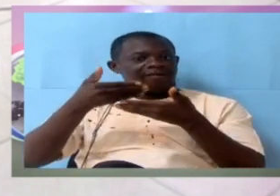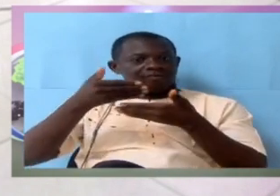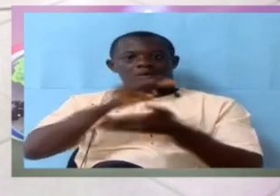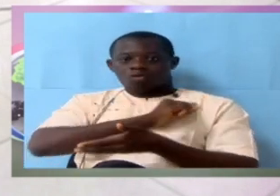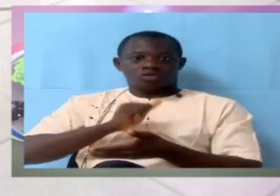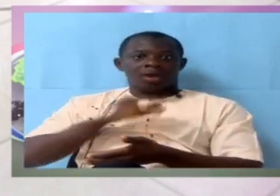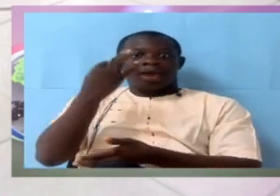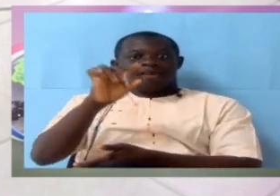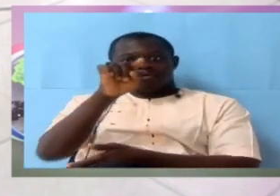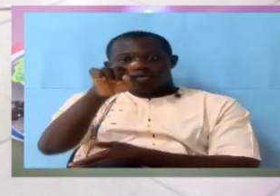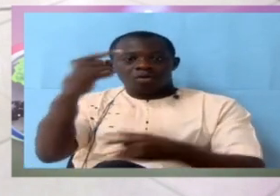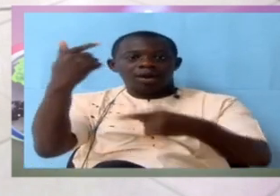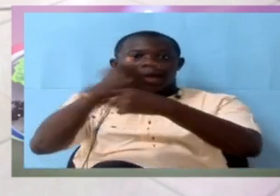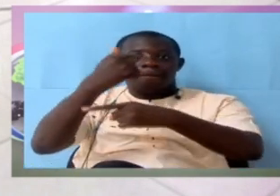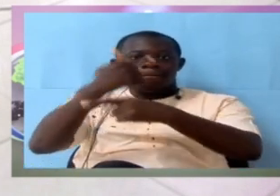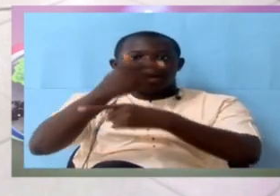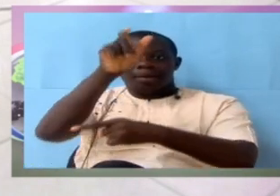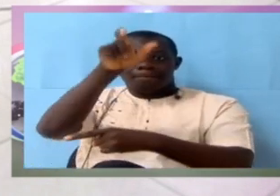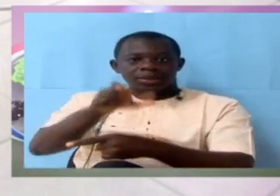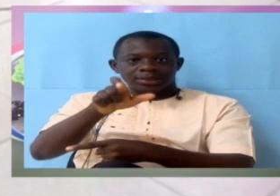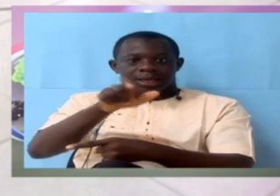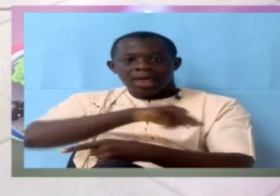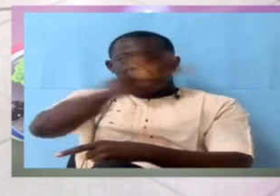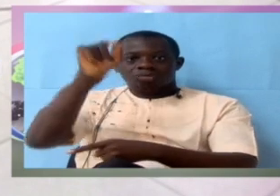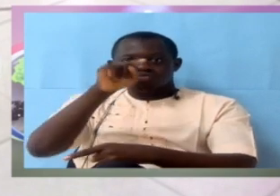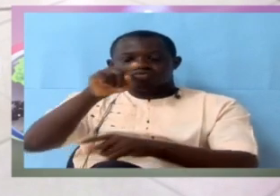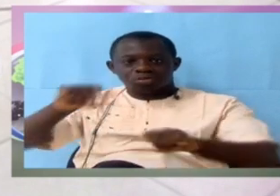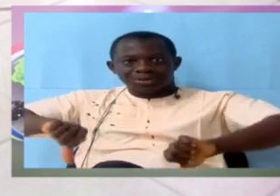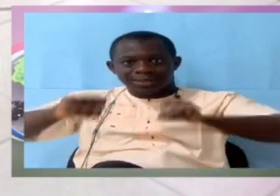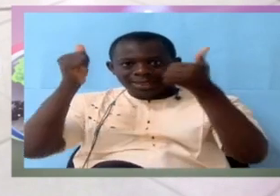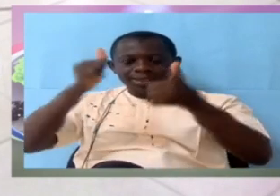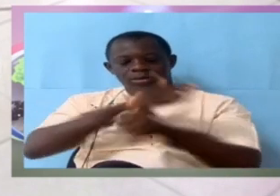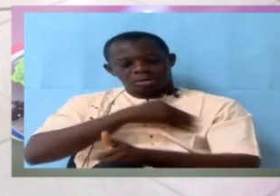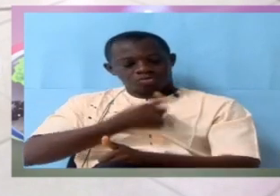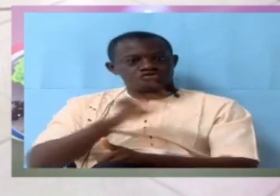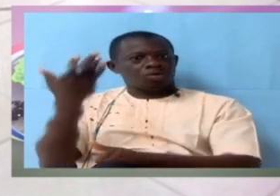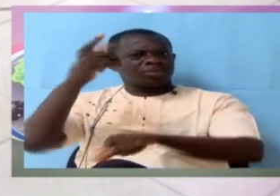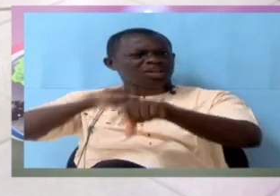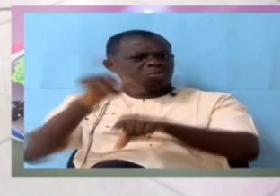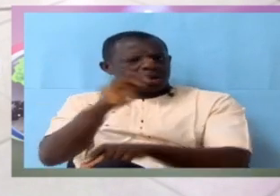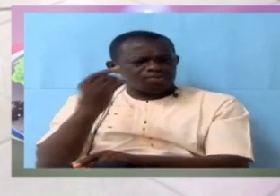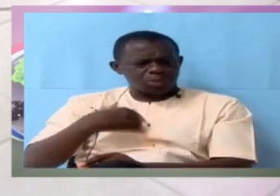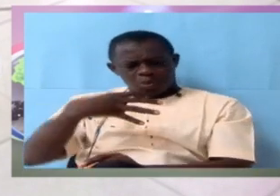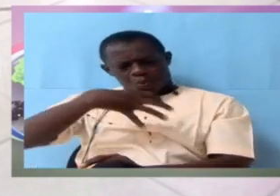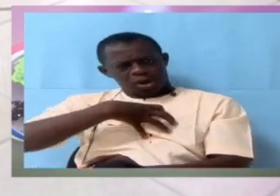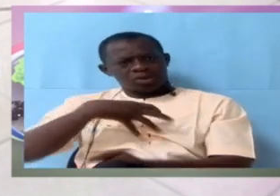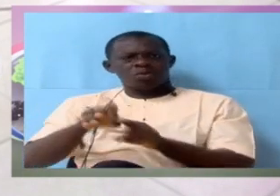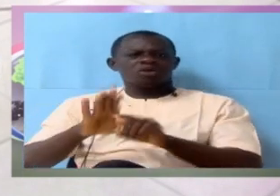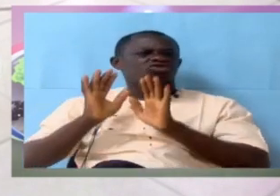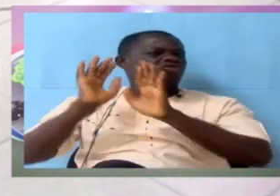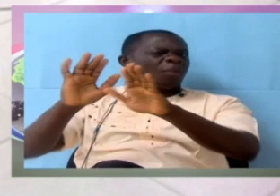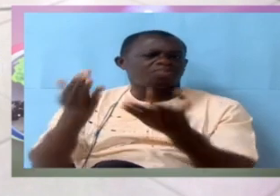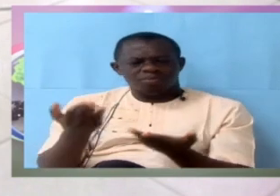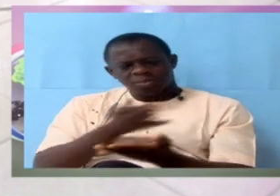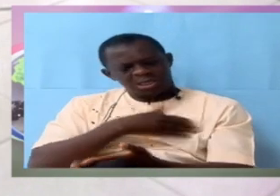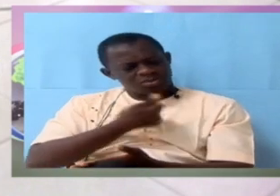a Gambian and you start this treatment, what sometimes some people want is always to stop the treatment and go away.